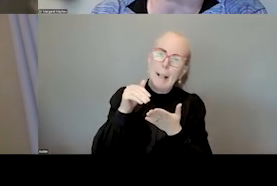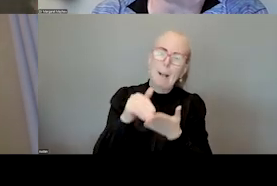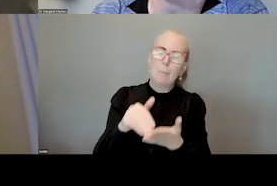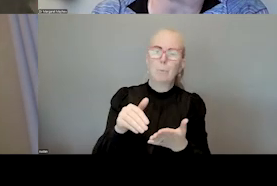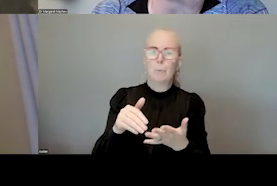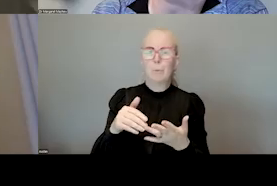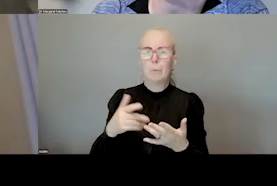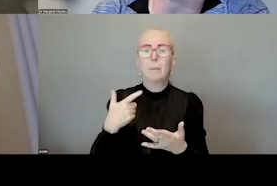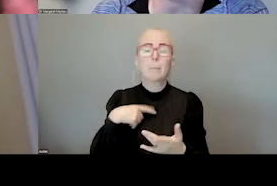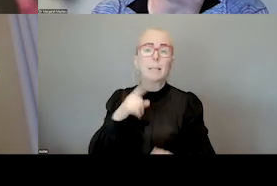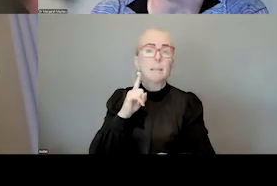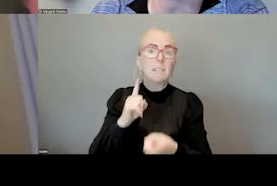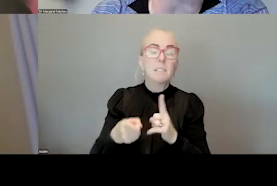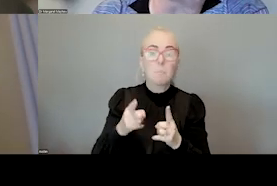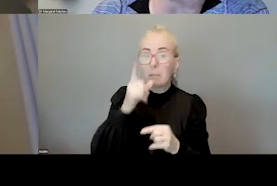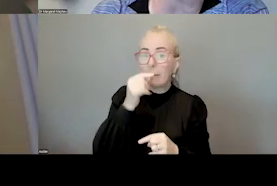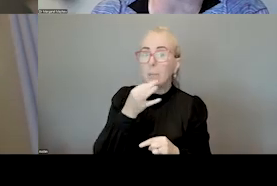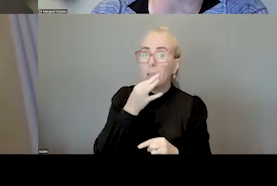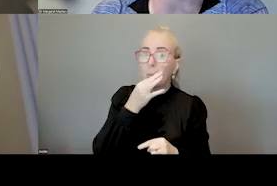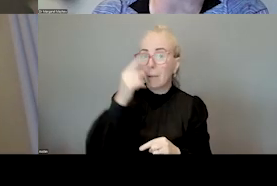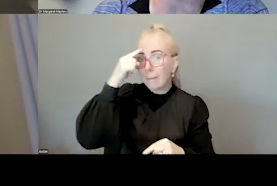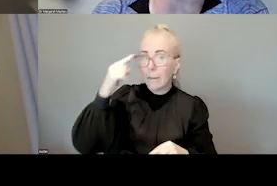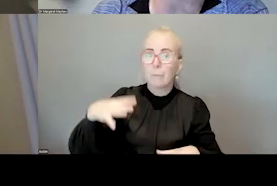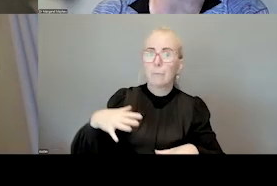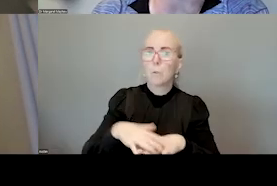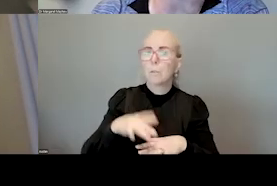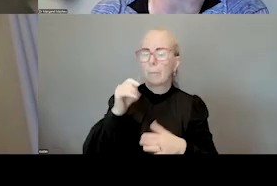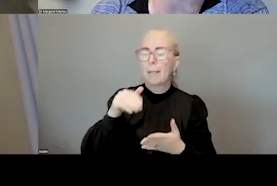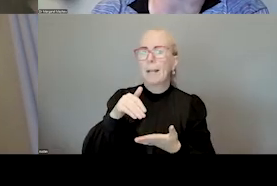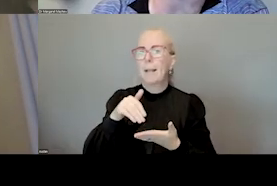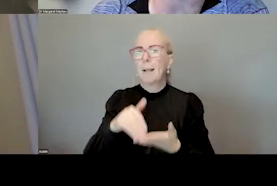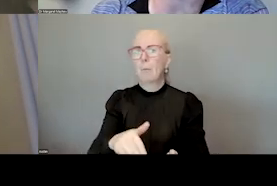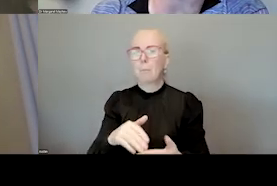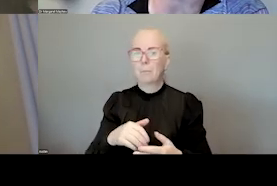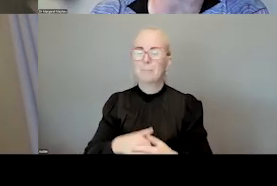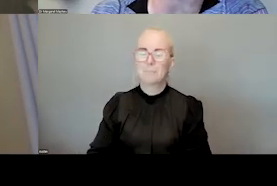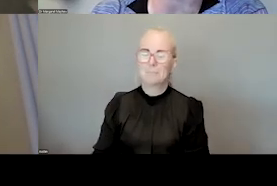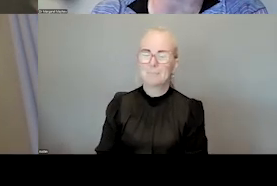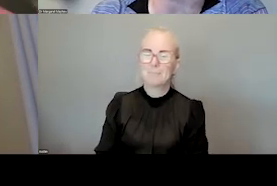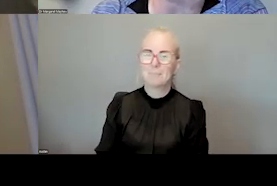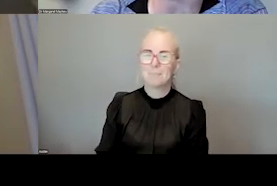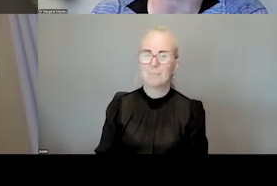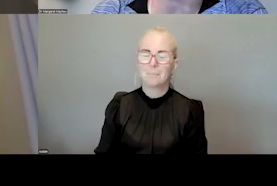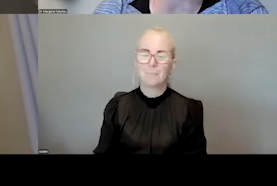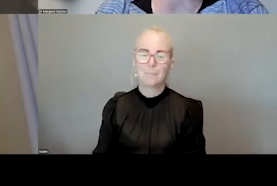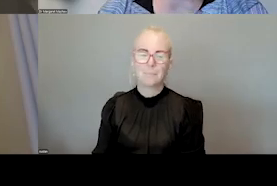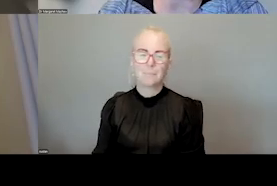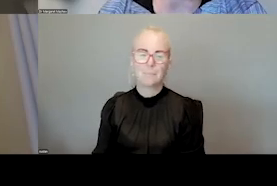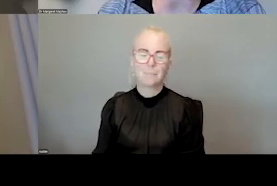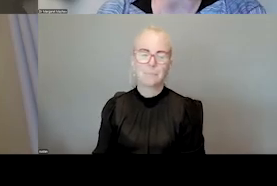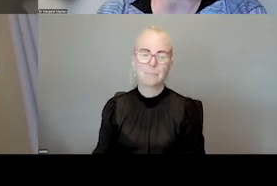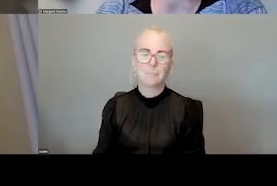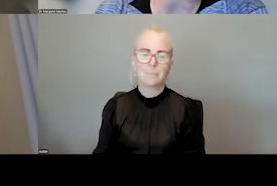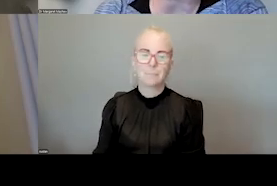confusing points or any areas that are causing anxiety or concern, yeah. we can help you through that.